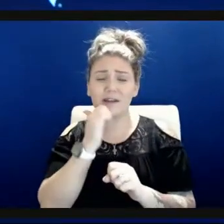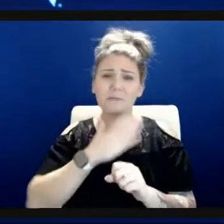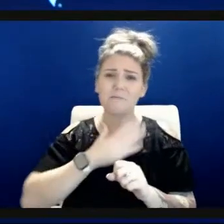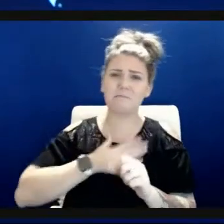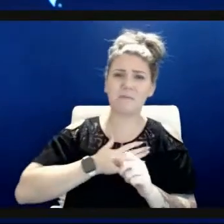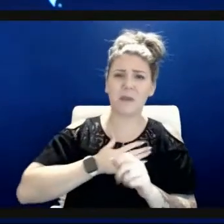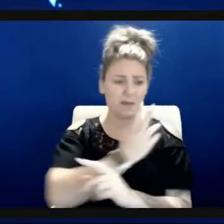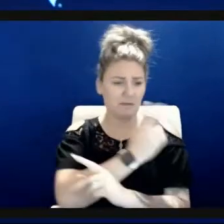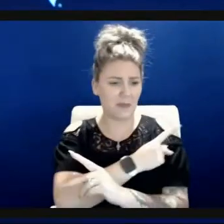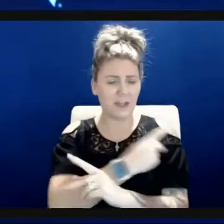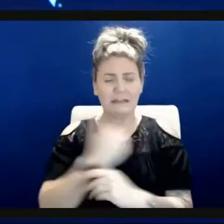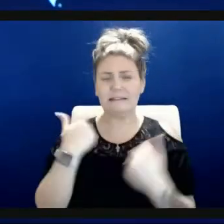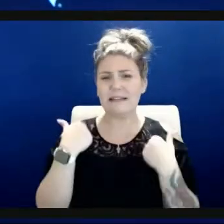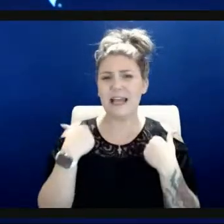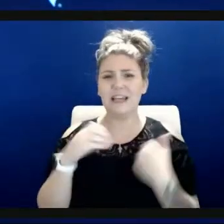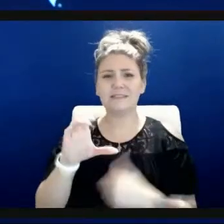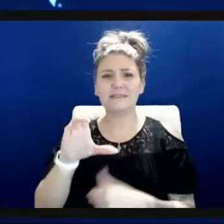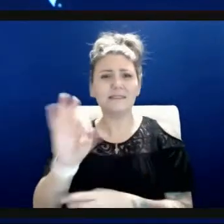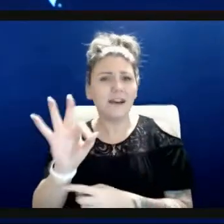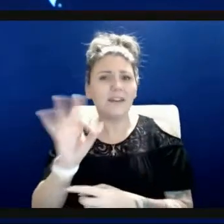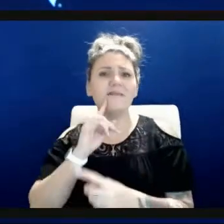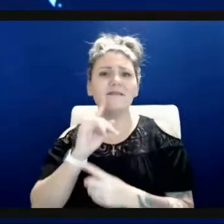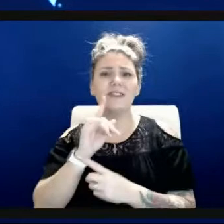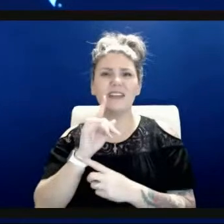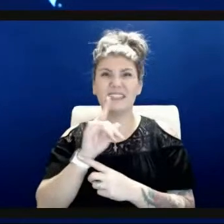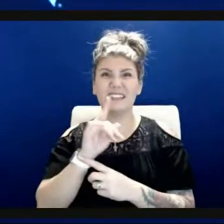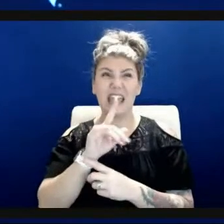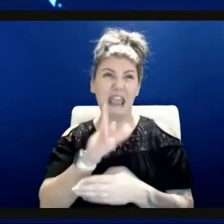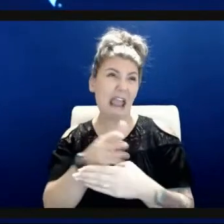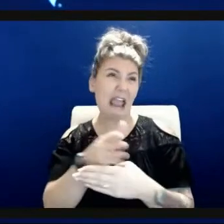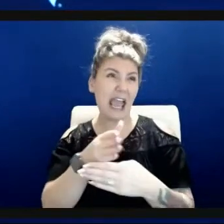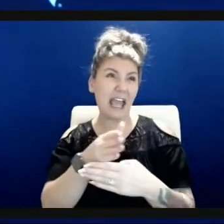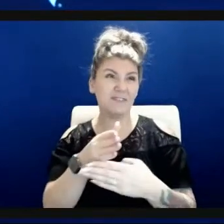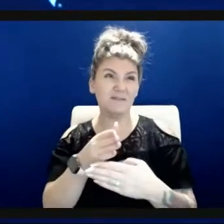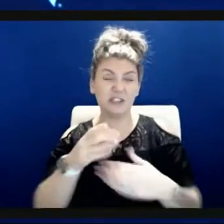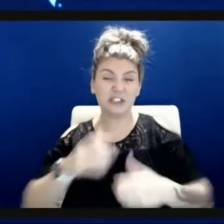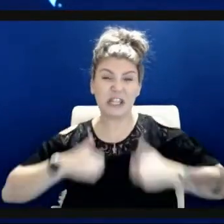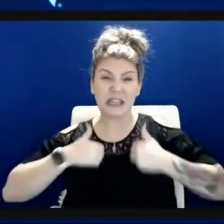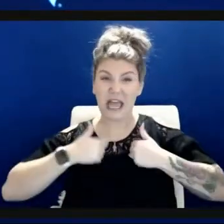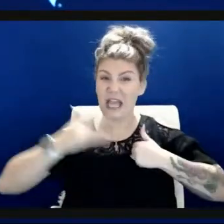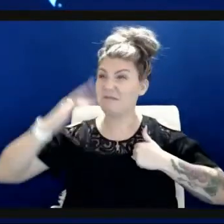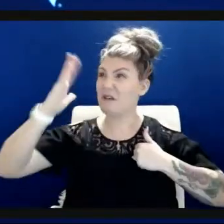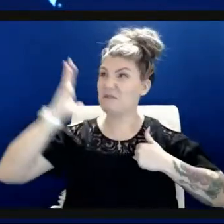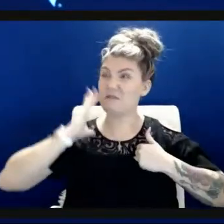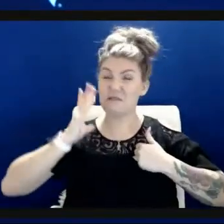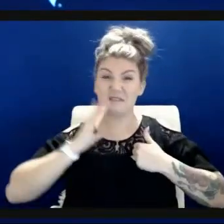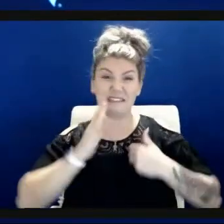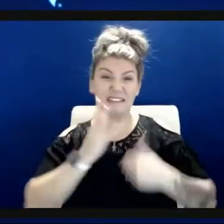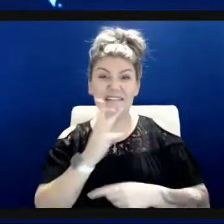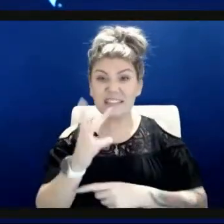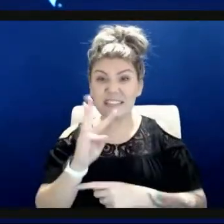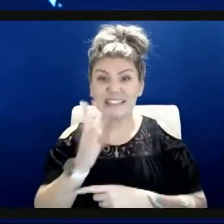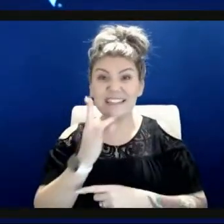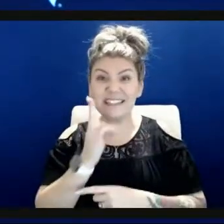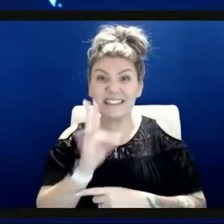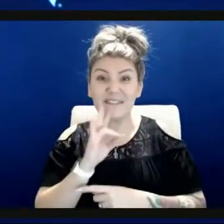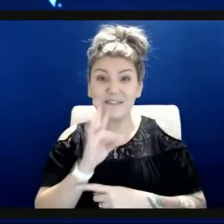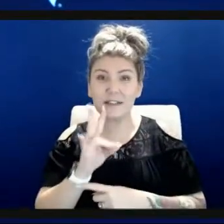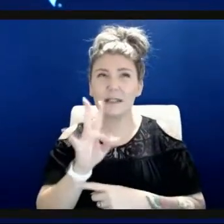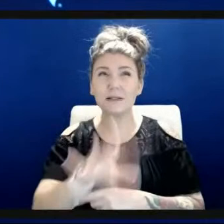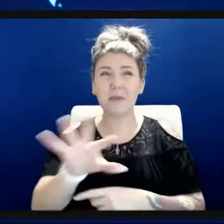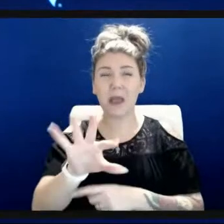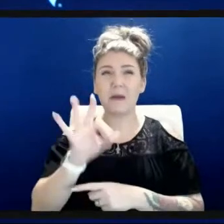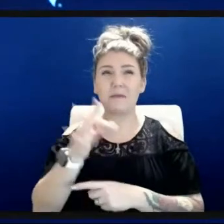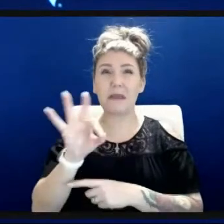And when I started, the average life expectancy was about 16 or 17 years old. That was back when, man, 1990. Today,